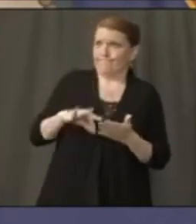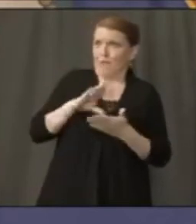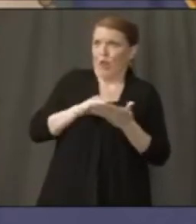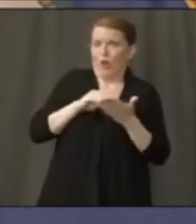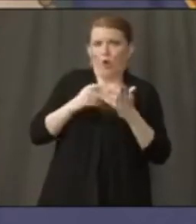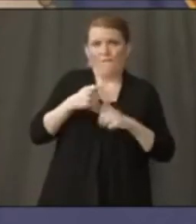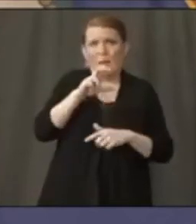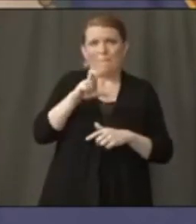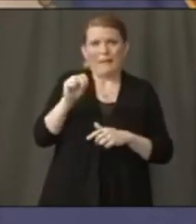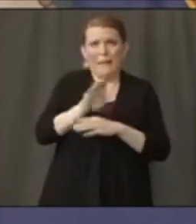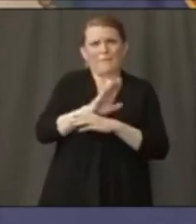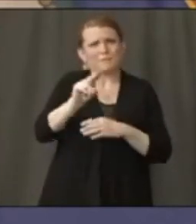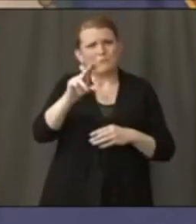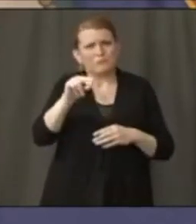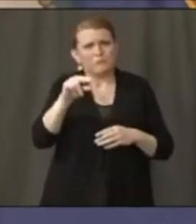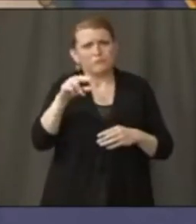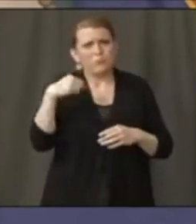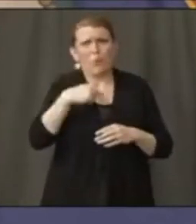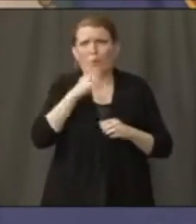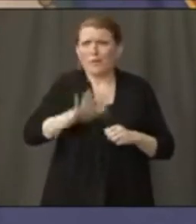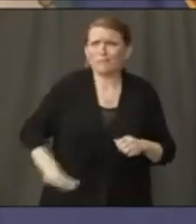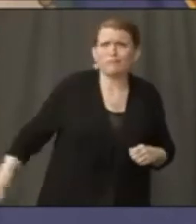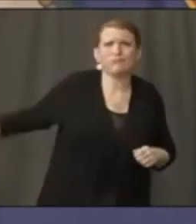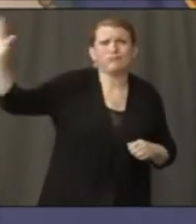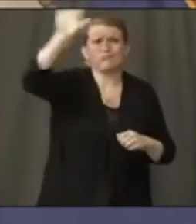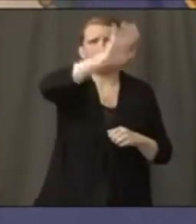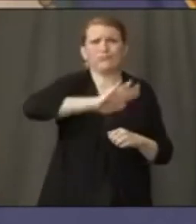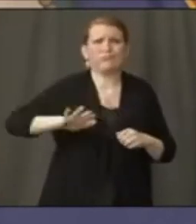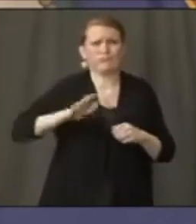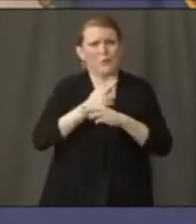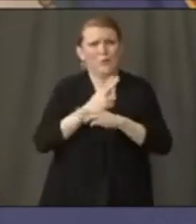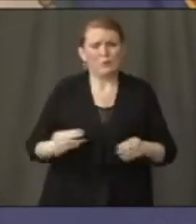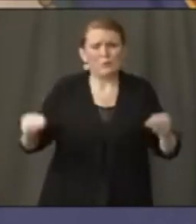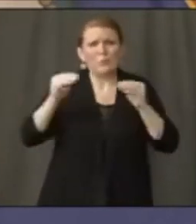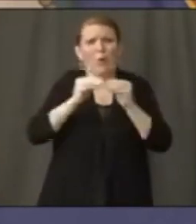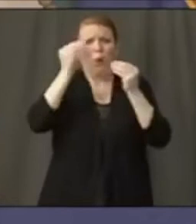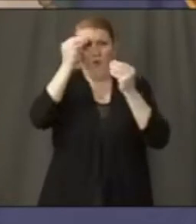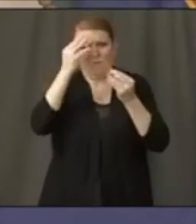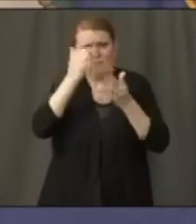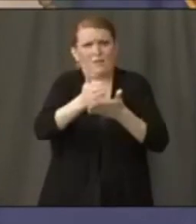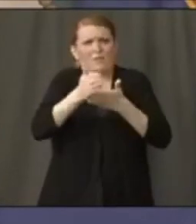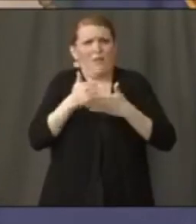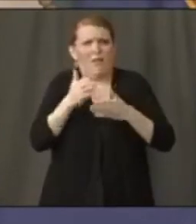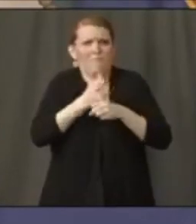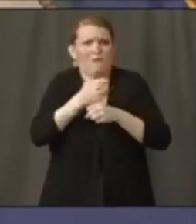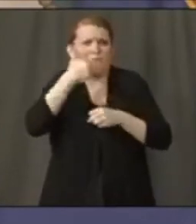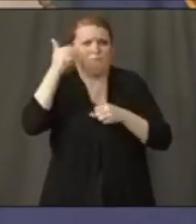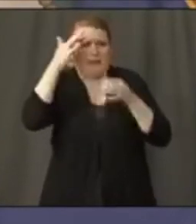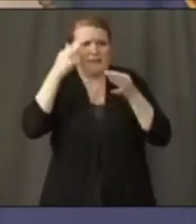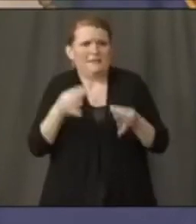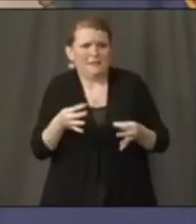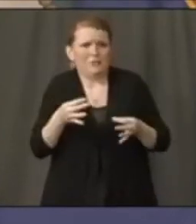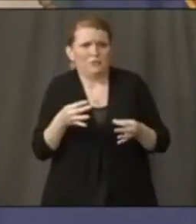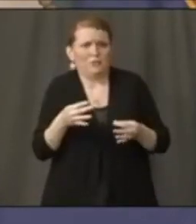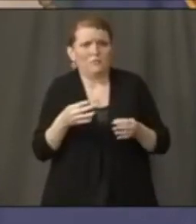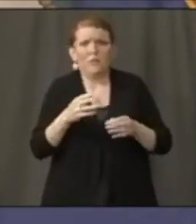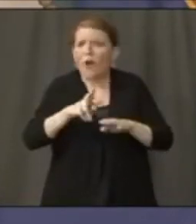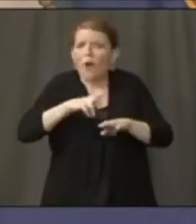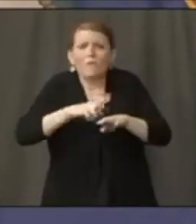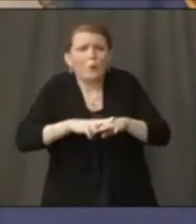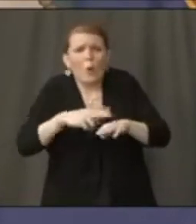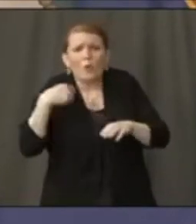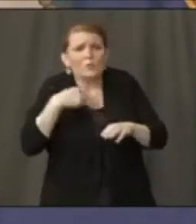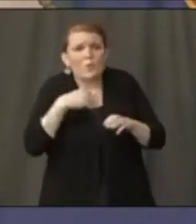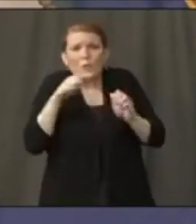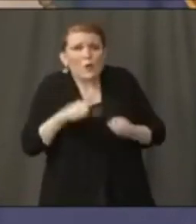RFP process, so we could get the responses in 60 days, and we could interpret it for a while, or we can get going. And